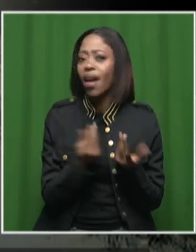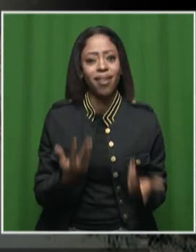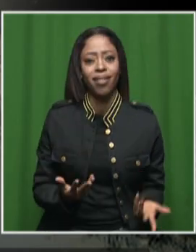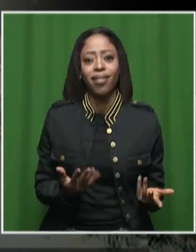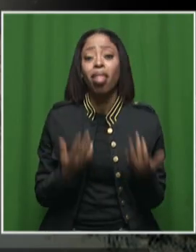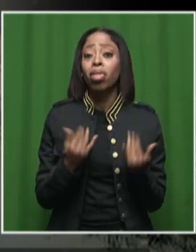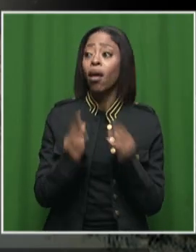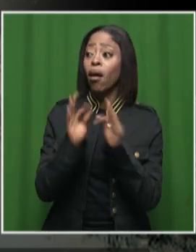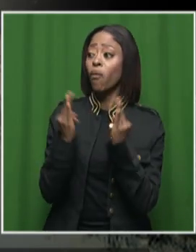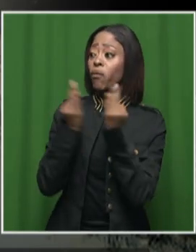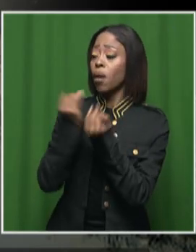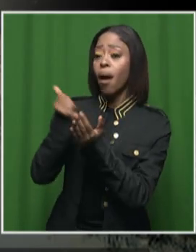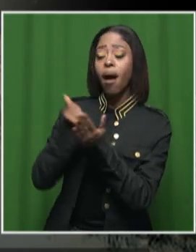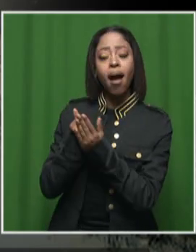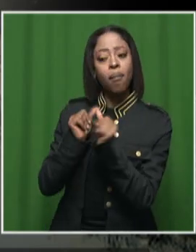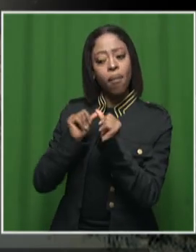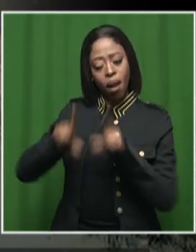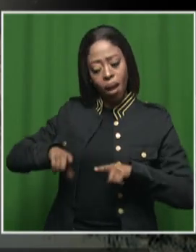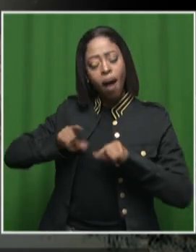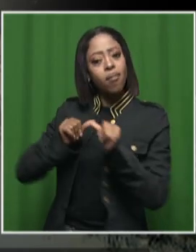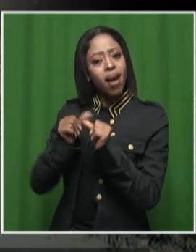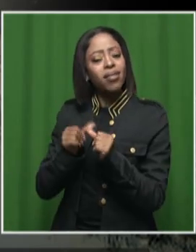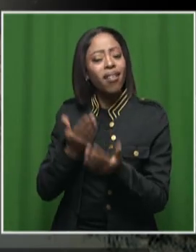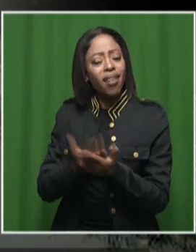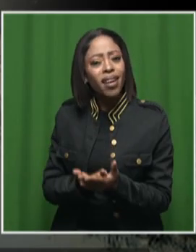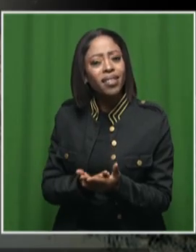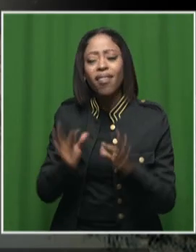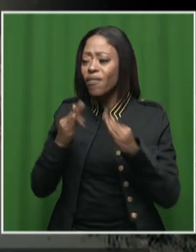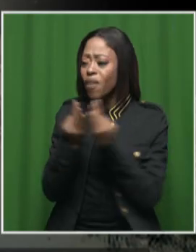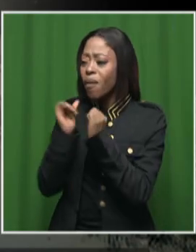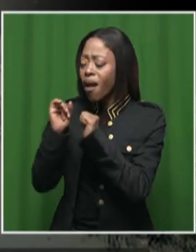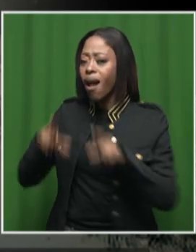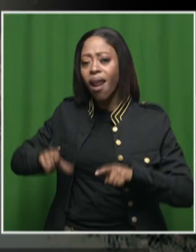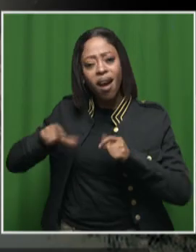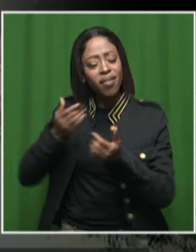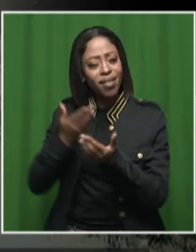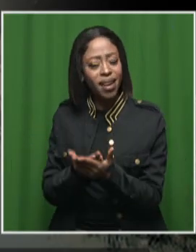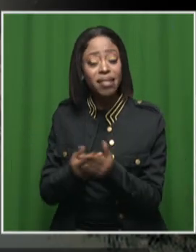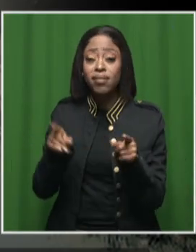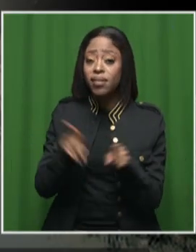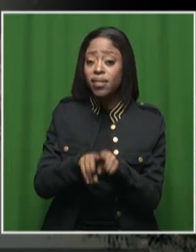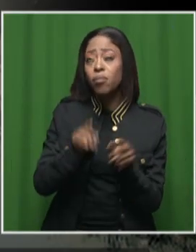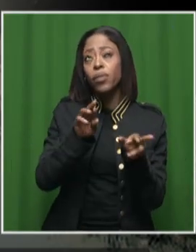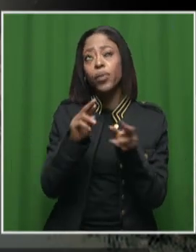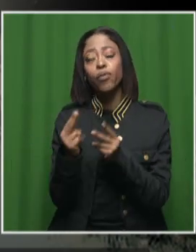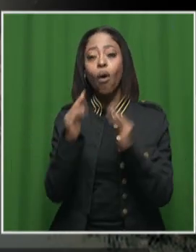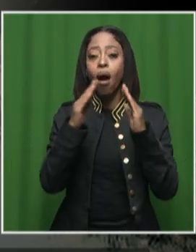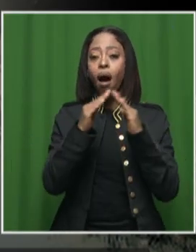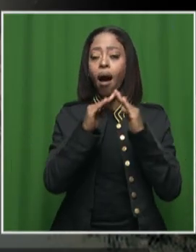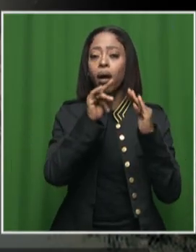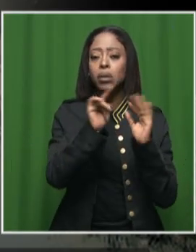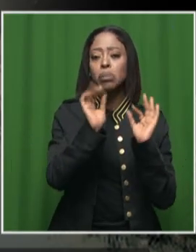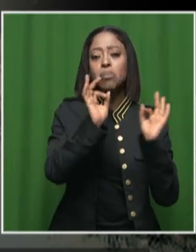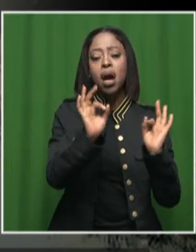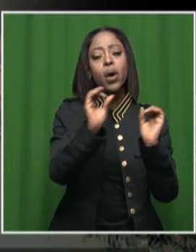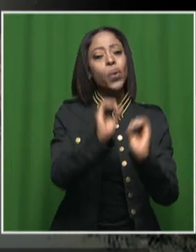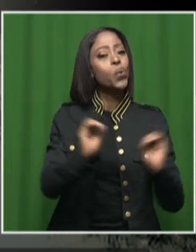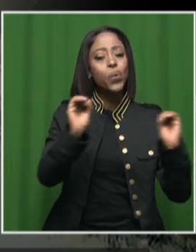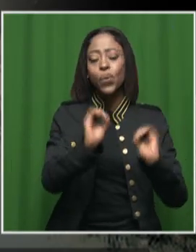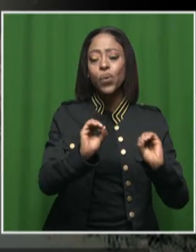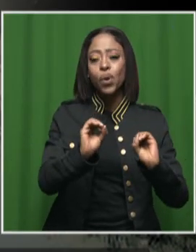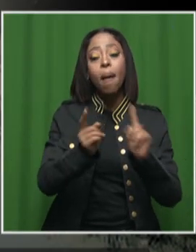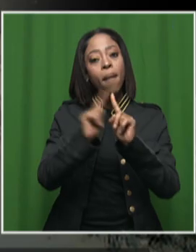help build better lives for themselves and their families. If we look at housing, it's not perfect,